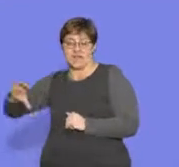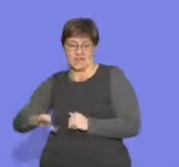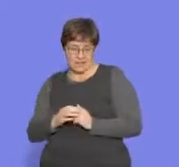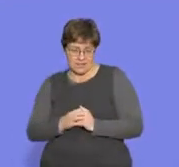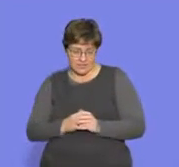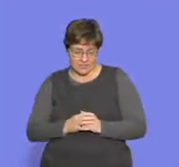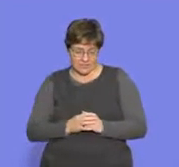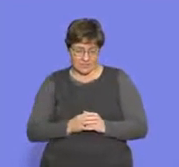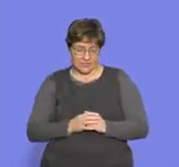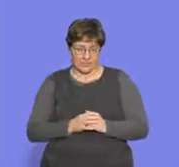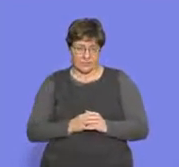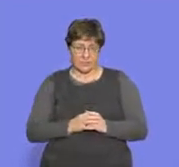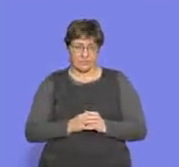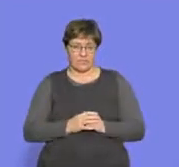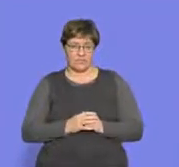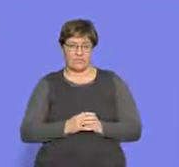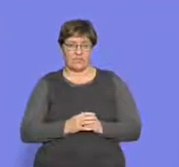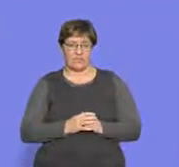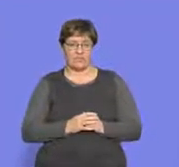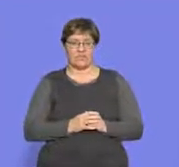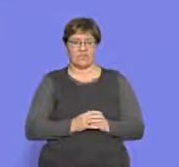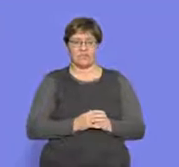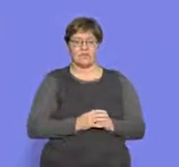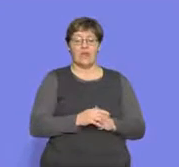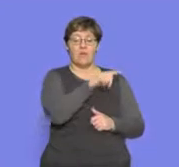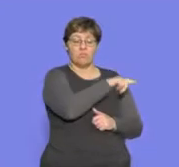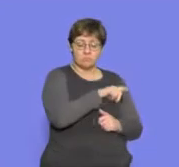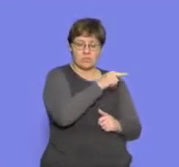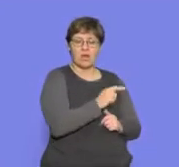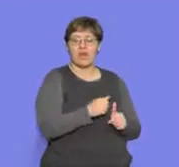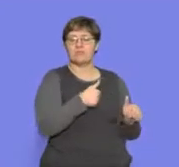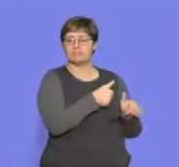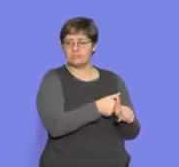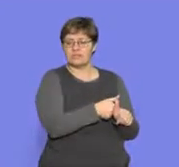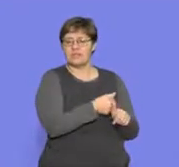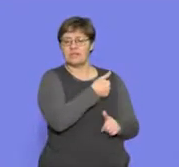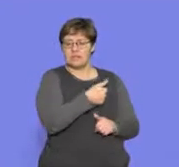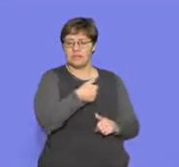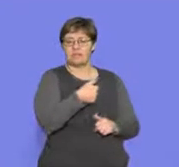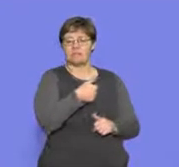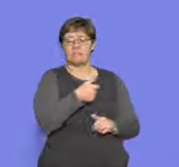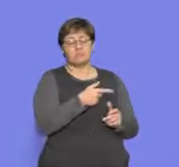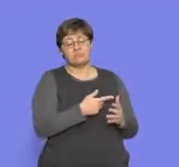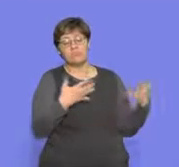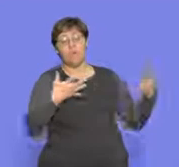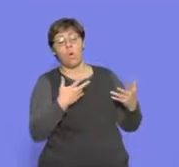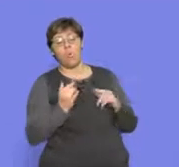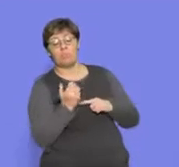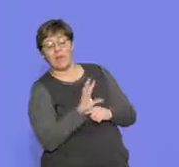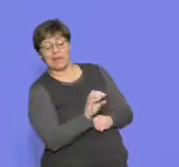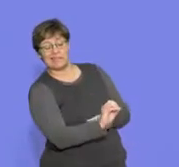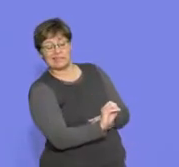aquatic, the ones found in the water. Our terrestrial biomes are named after the dominant vegetation in that